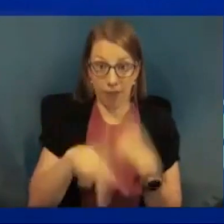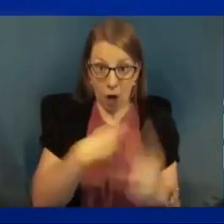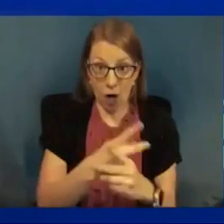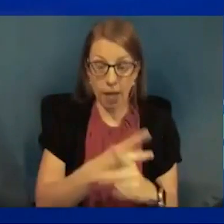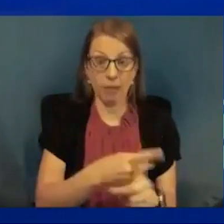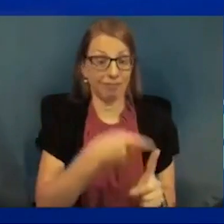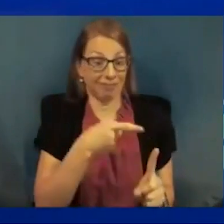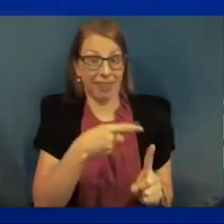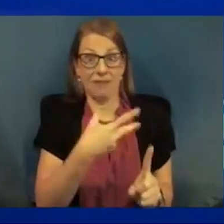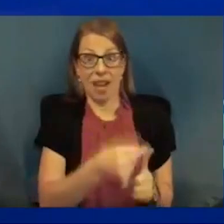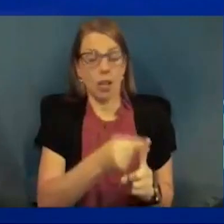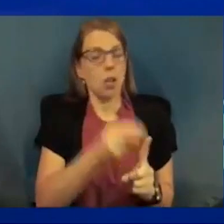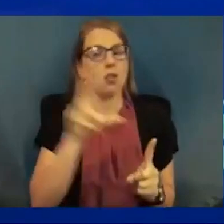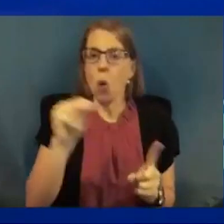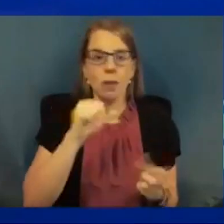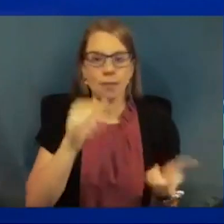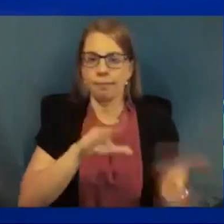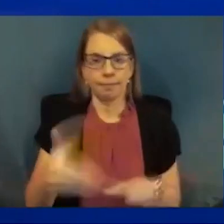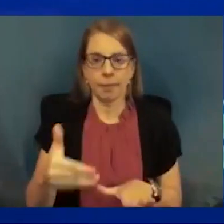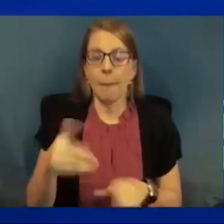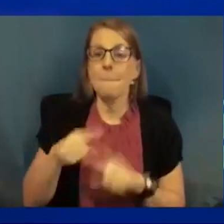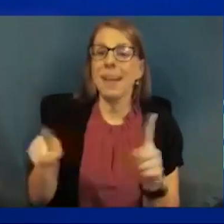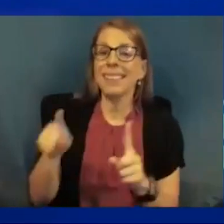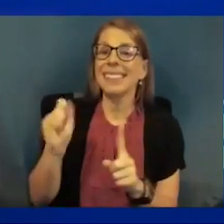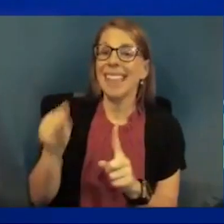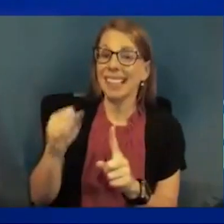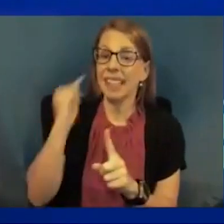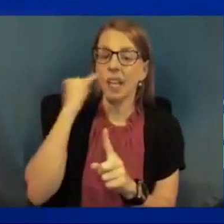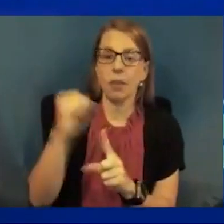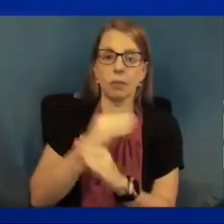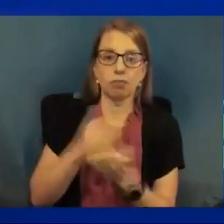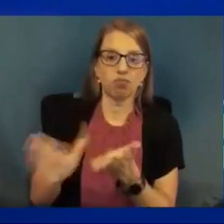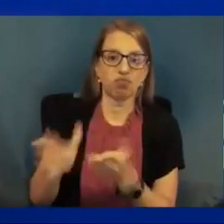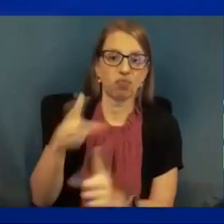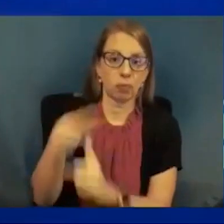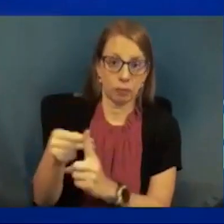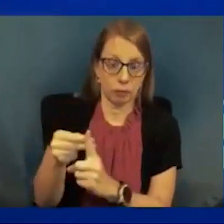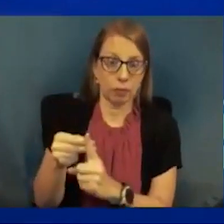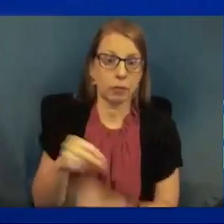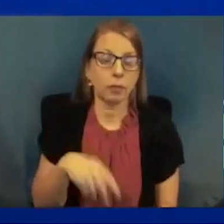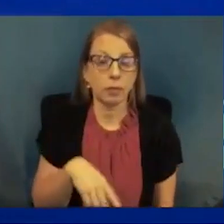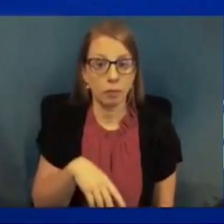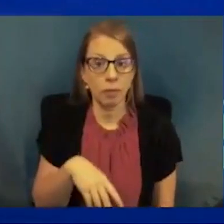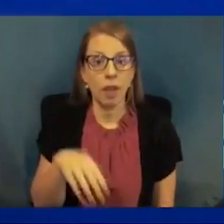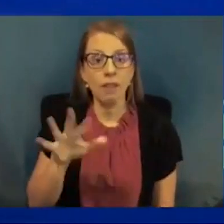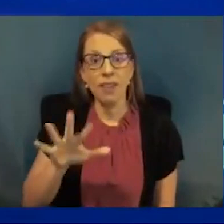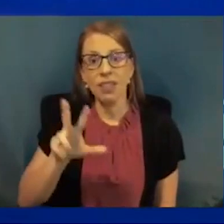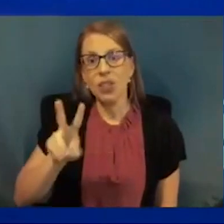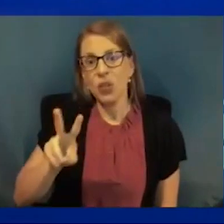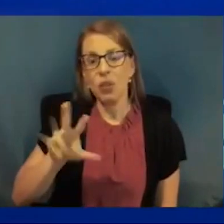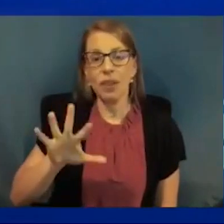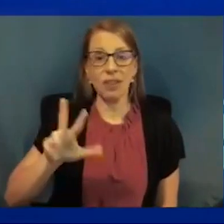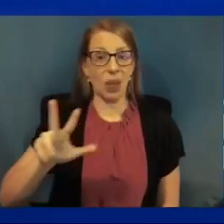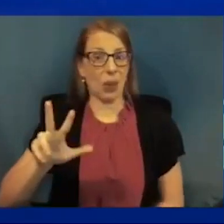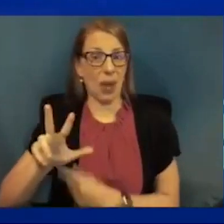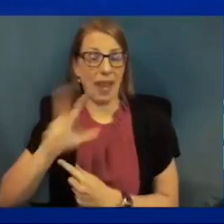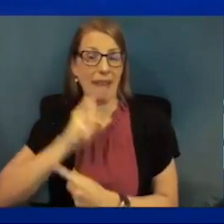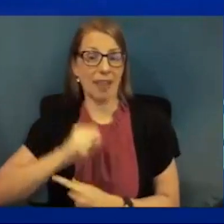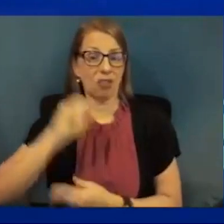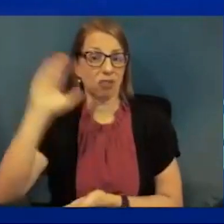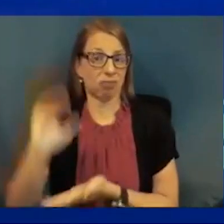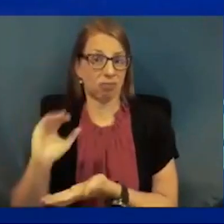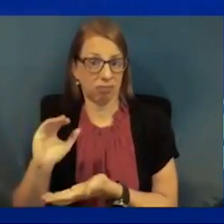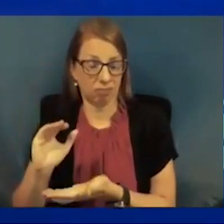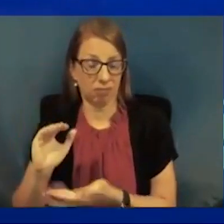to do that. Our average age has dropped from like 58, almost 60 years down to about 52 or 53, and it's because we